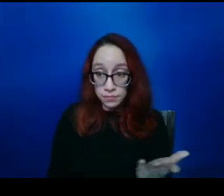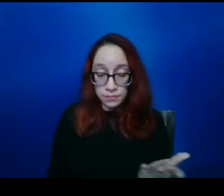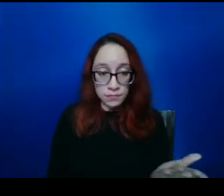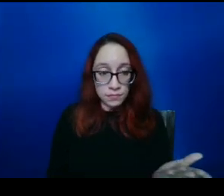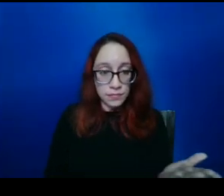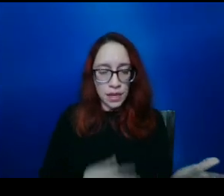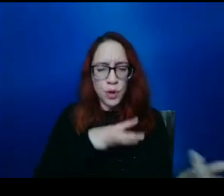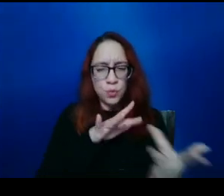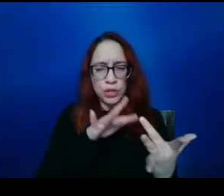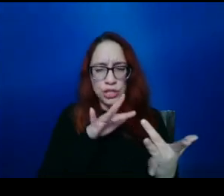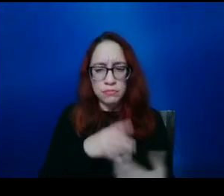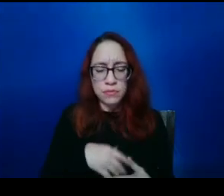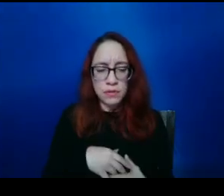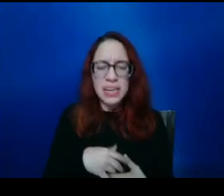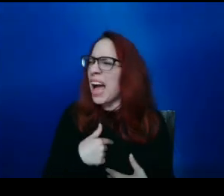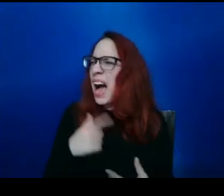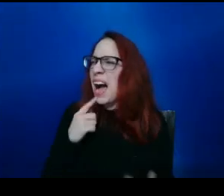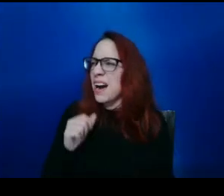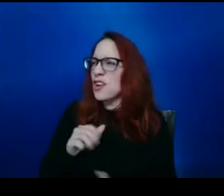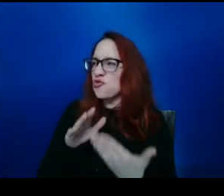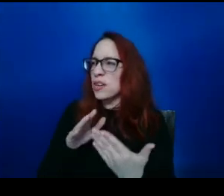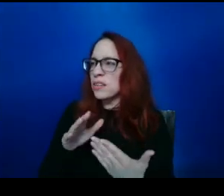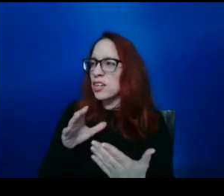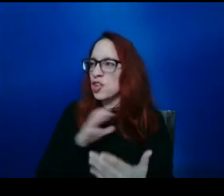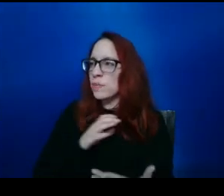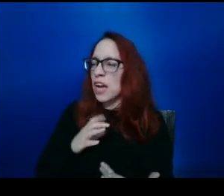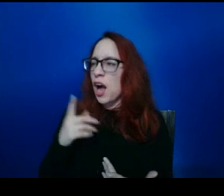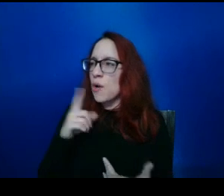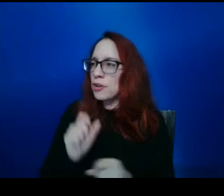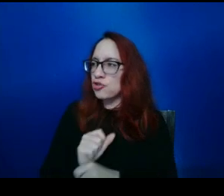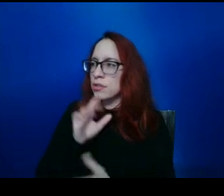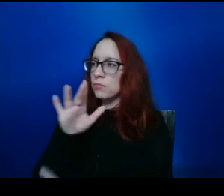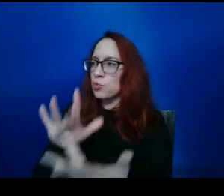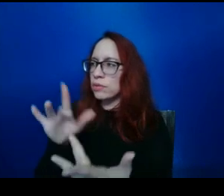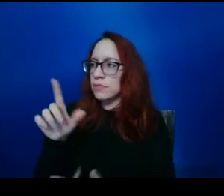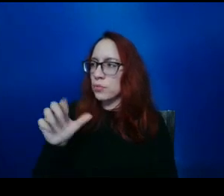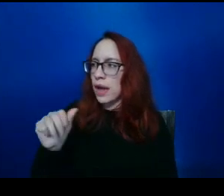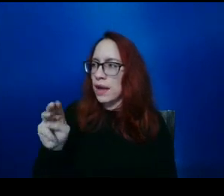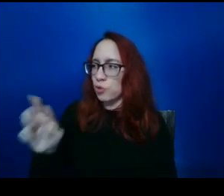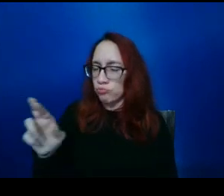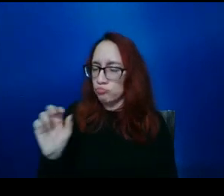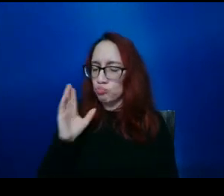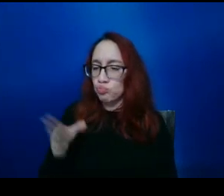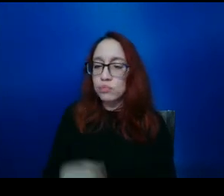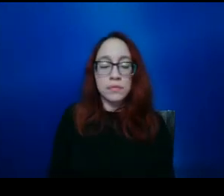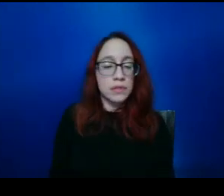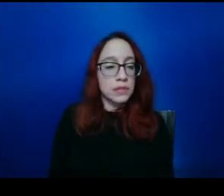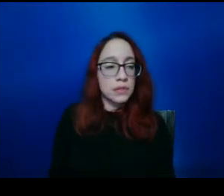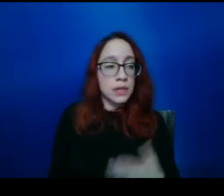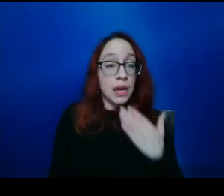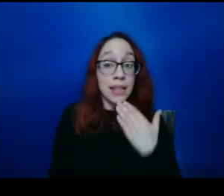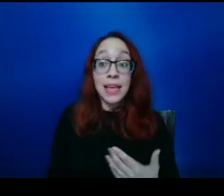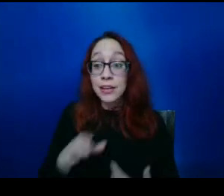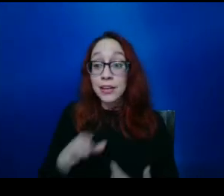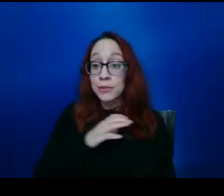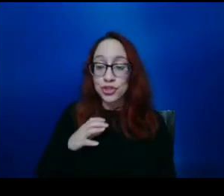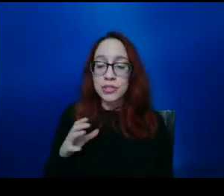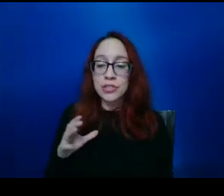out to her? No, I'll address it after commission meeting. I'll make sure someone reaches out to her. All right. Thank you, Commissioner. Commissioner